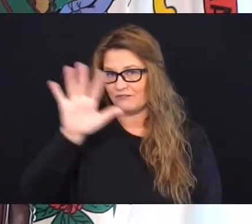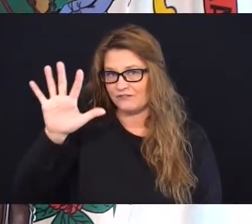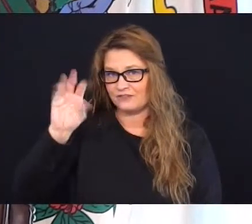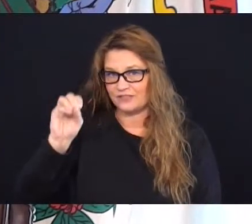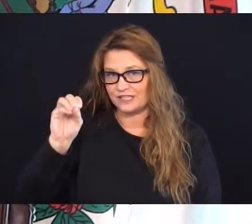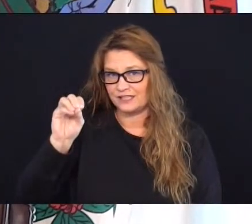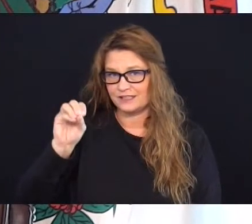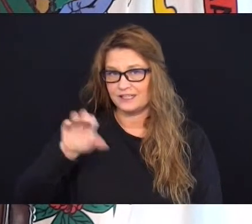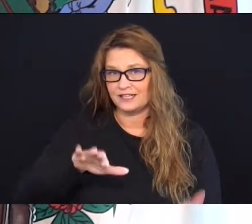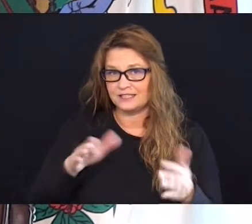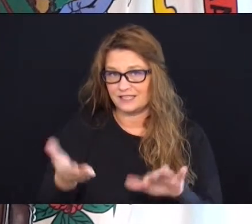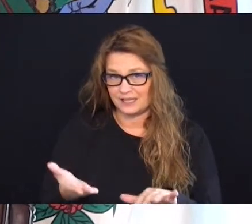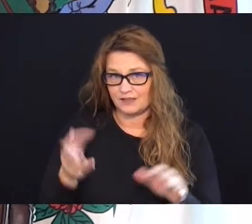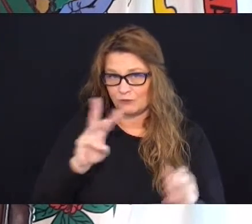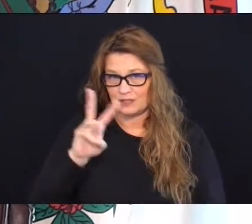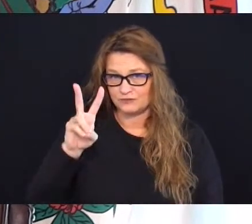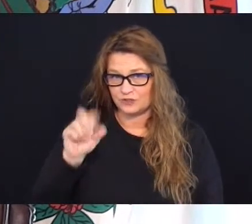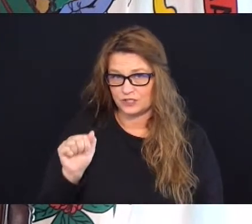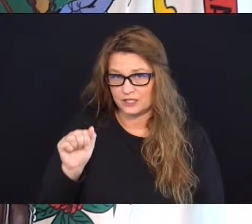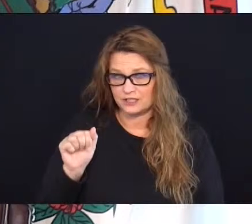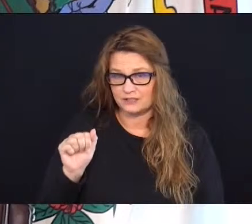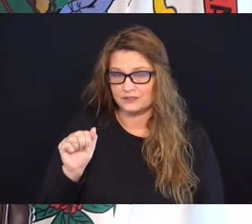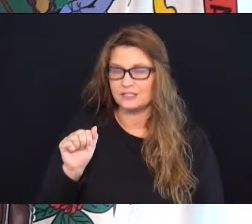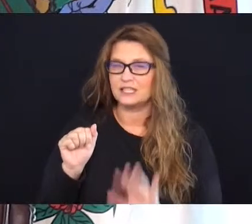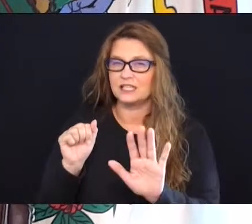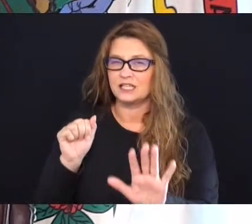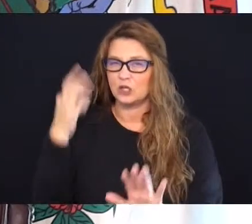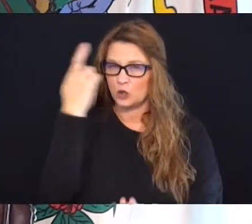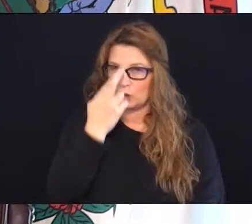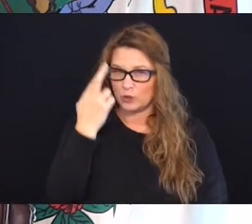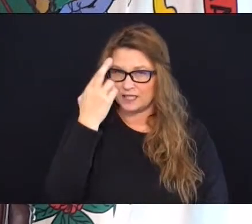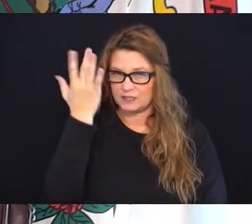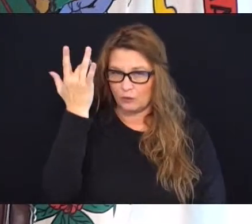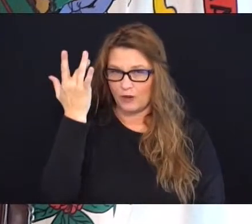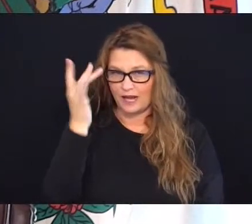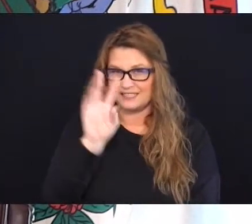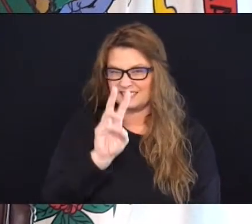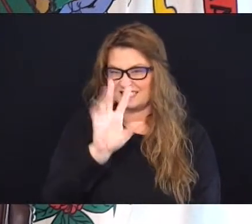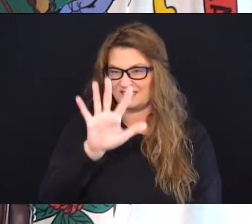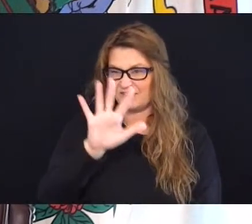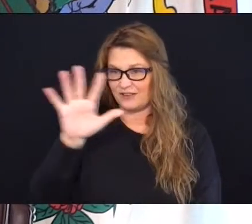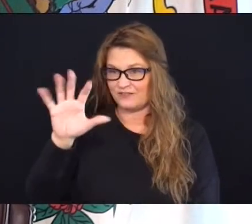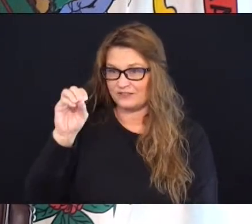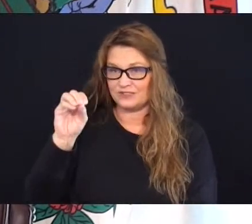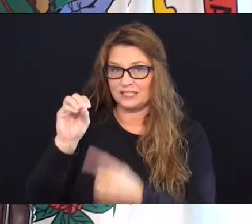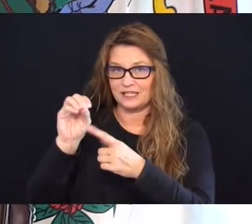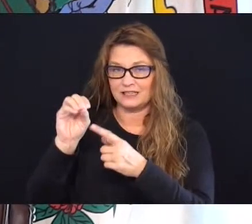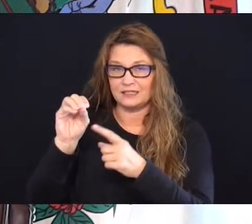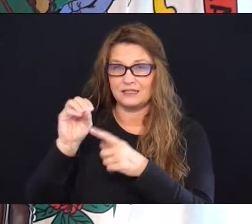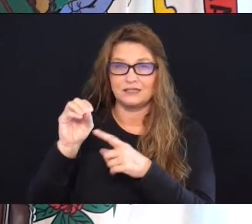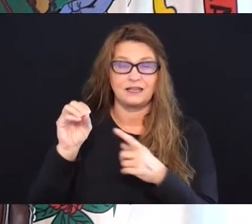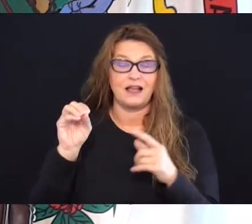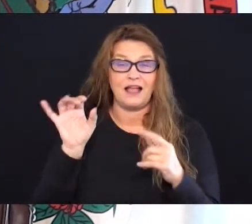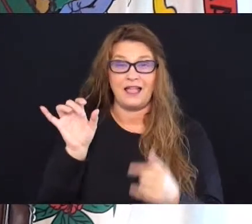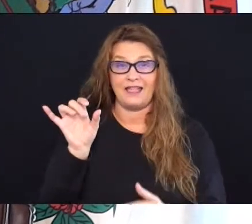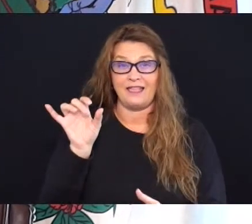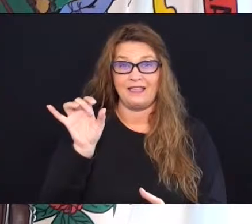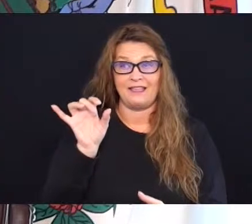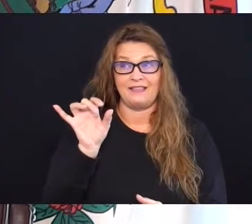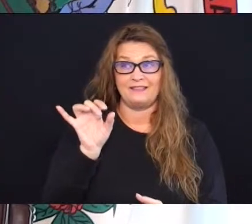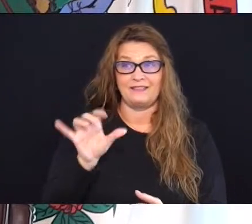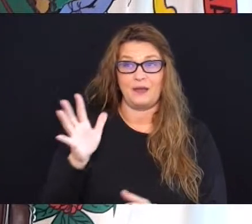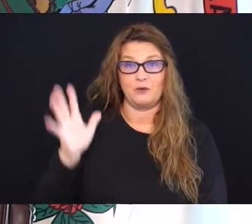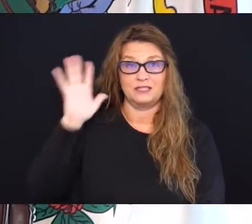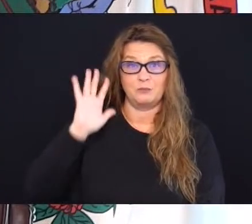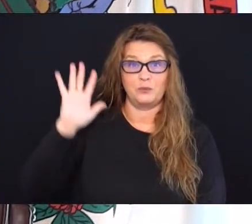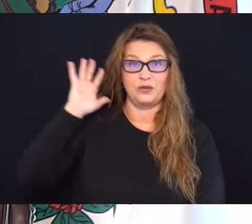6,550th death in West Virginia. And the reason that I go back to the 6,550th death is we have had a previous death that